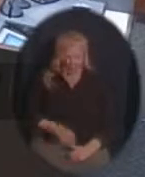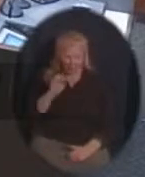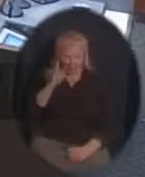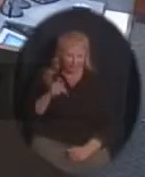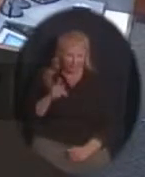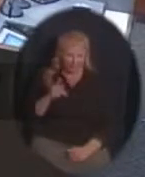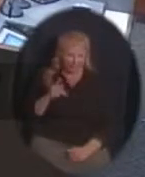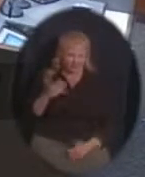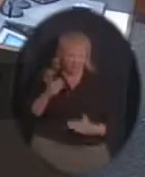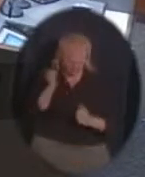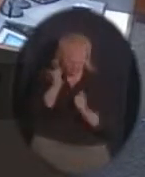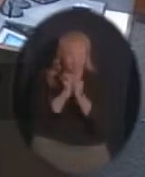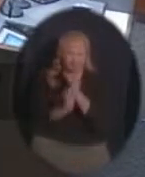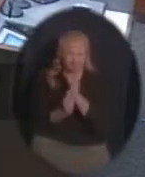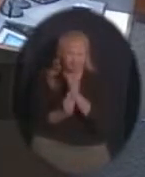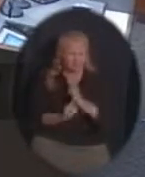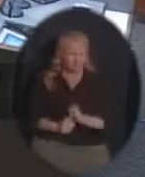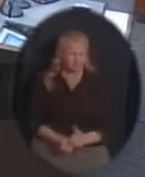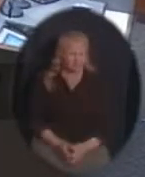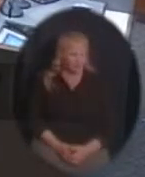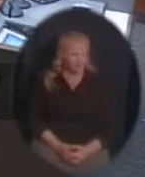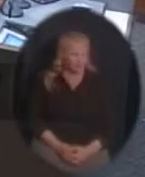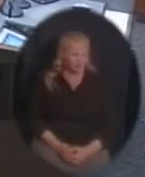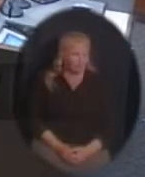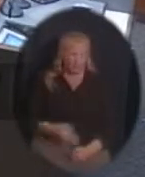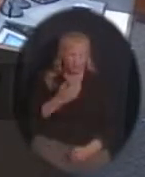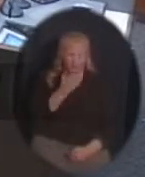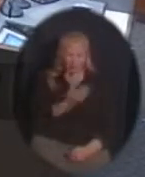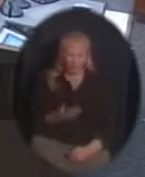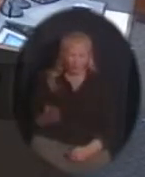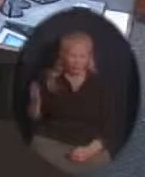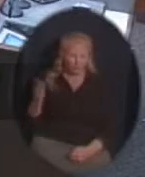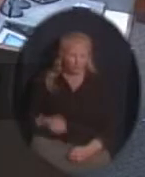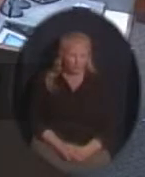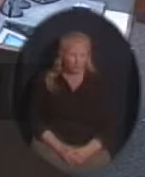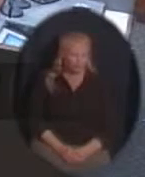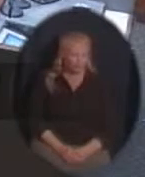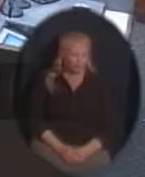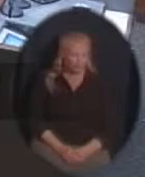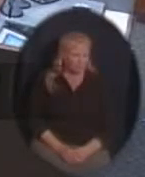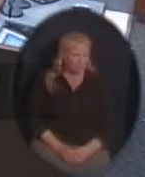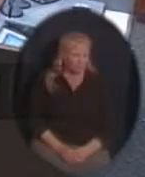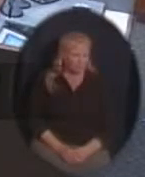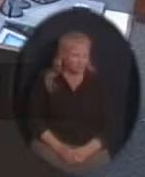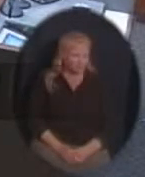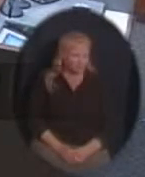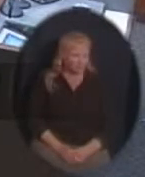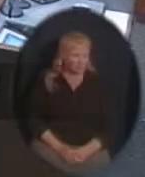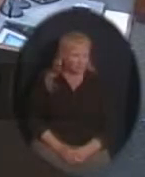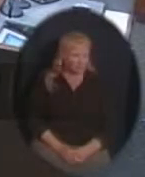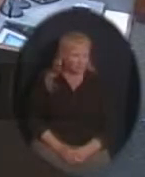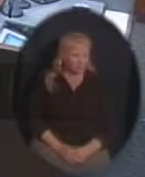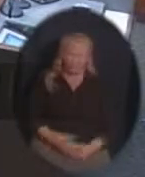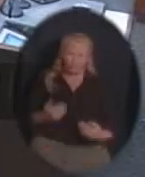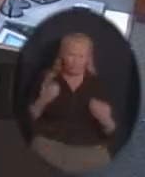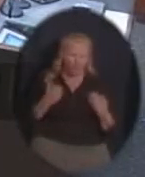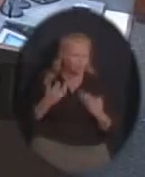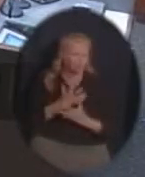Okay, the motion passes. Thank you very much. Good discussion. We'll move forward. We're having so much